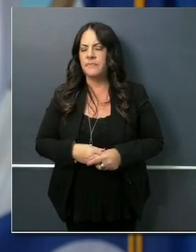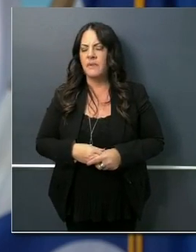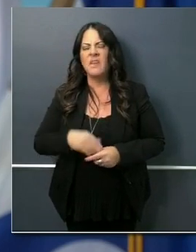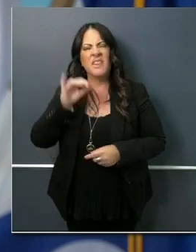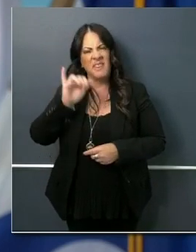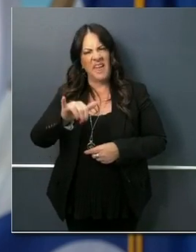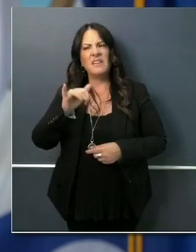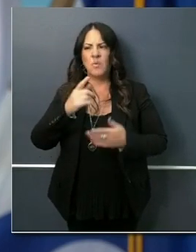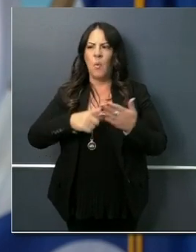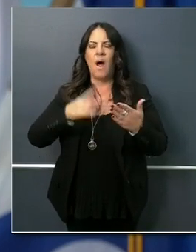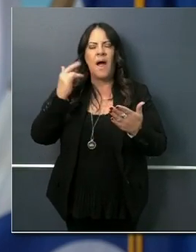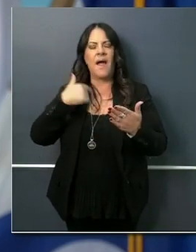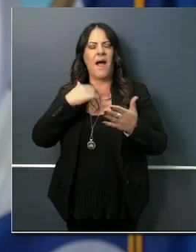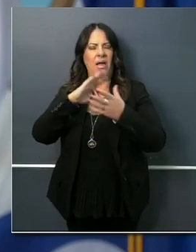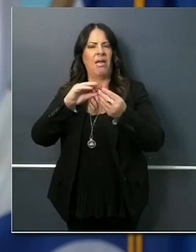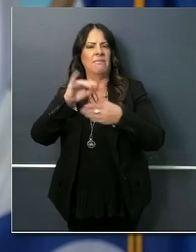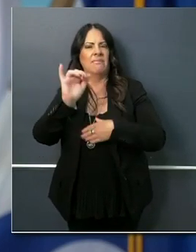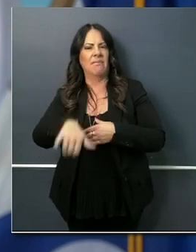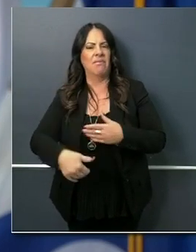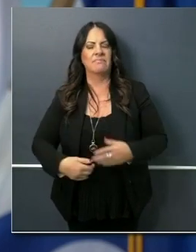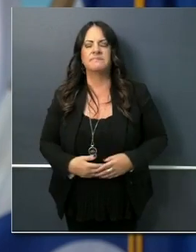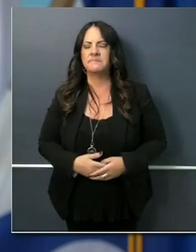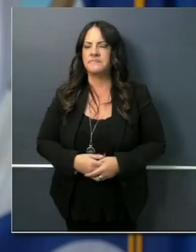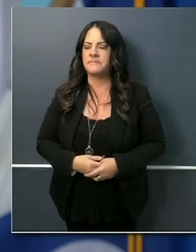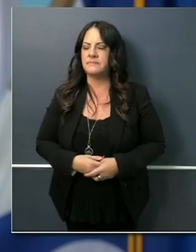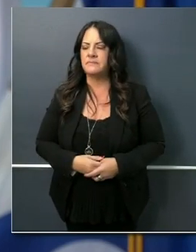pointed. Carla Marinucci, Politico.